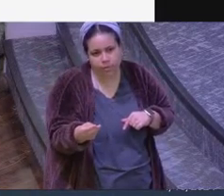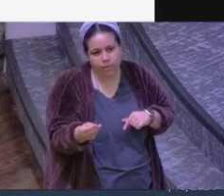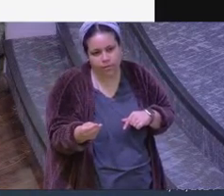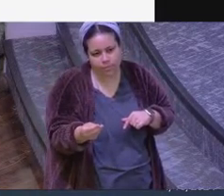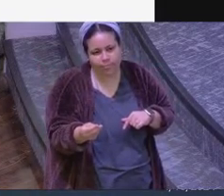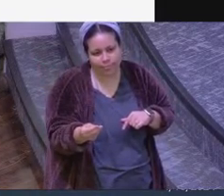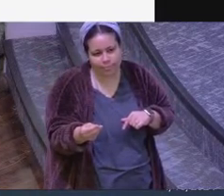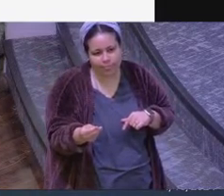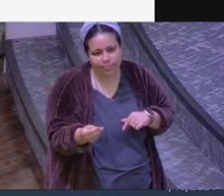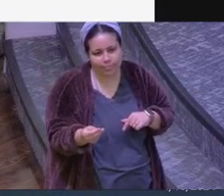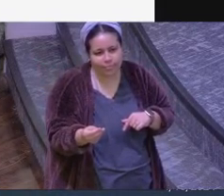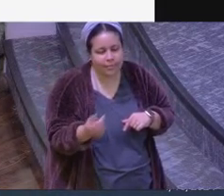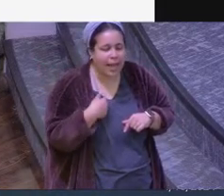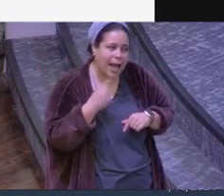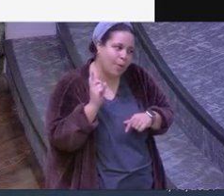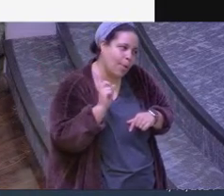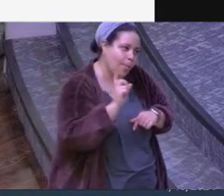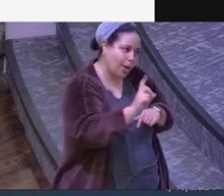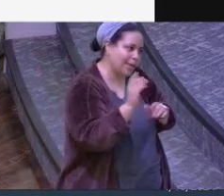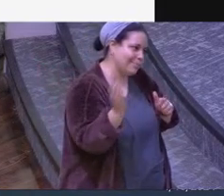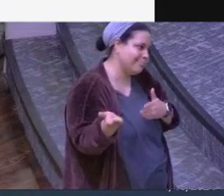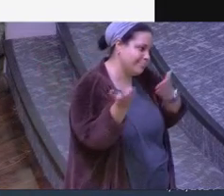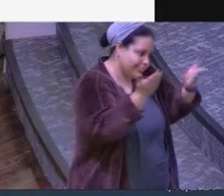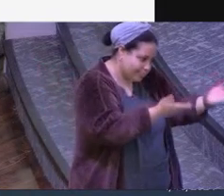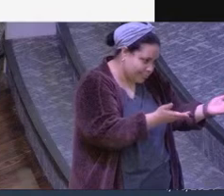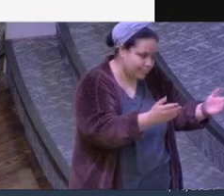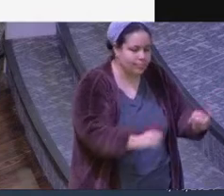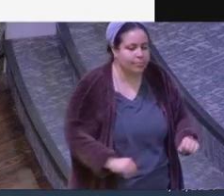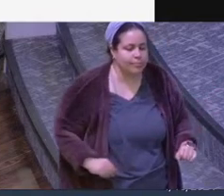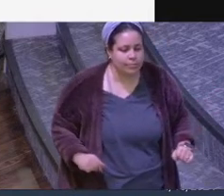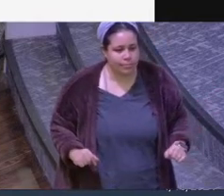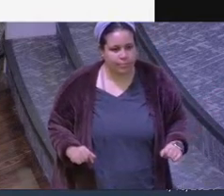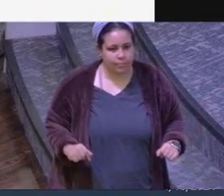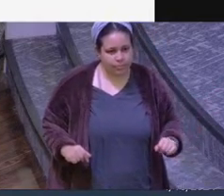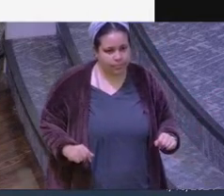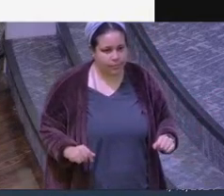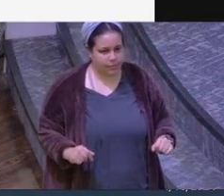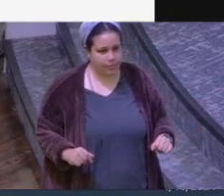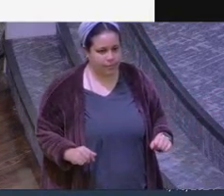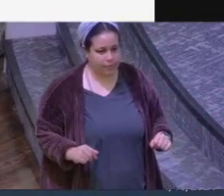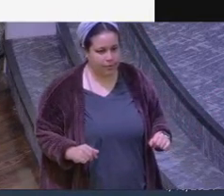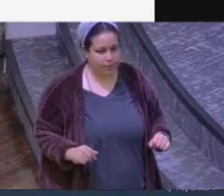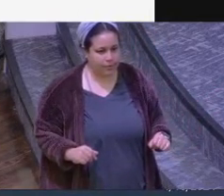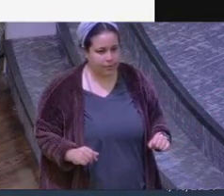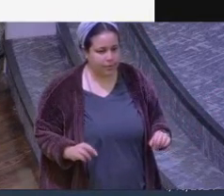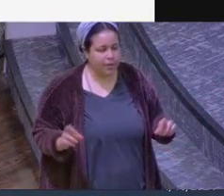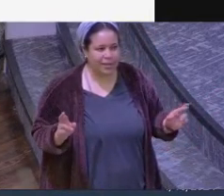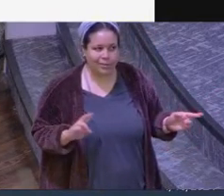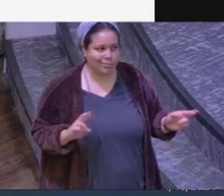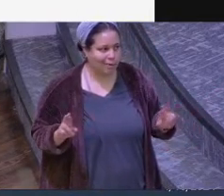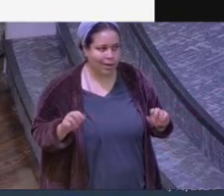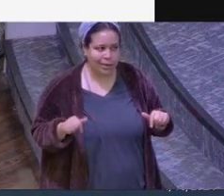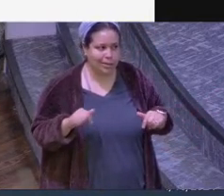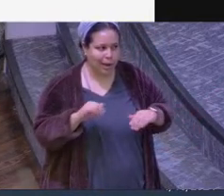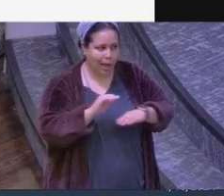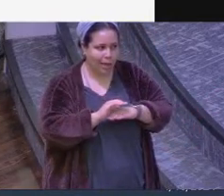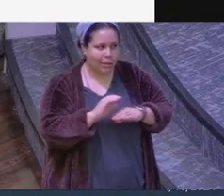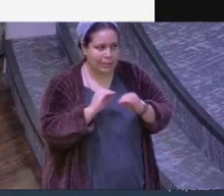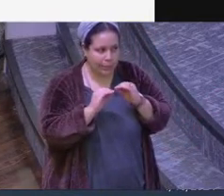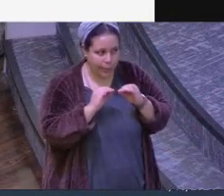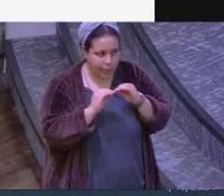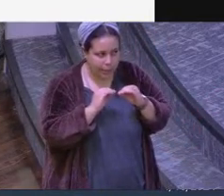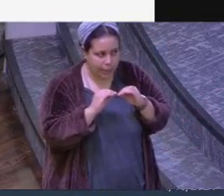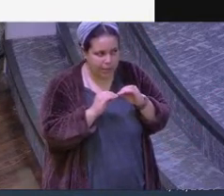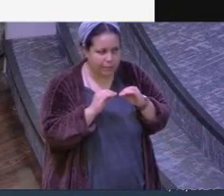that. Because so, we don't wanna inconvenience y'all. We didn't quite have them ready tonight because we're still kind of tweaking a few things